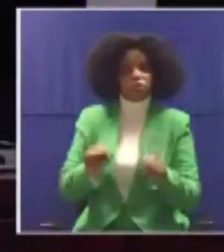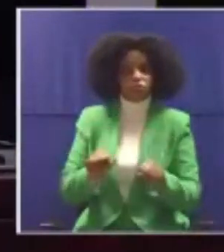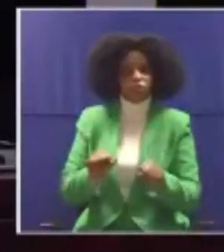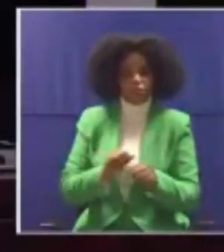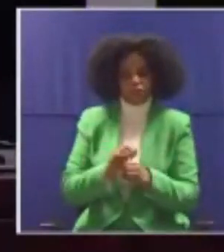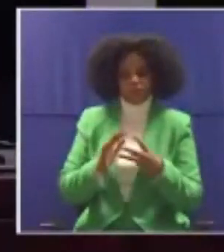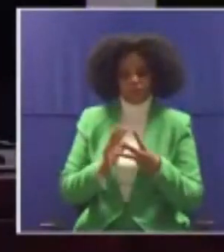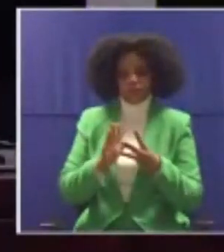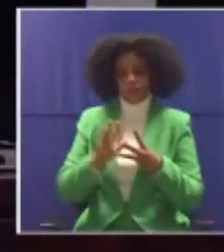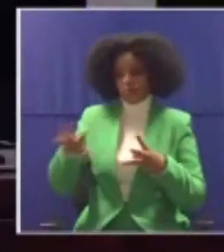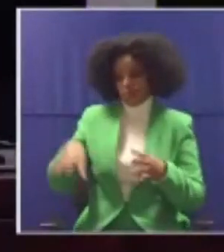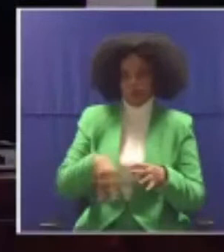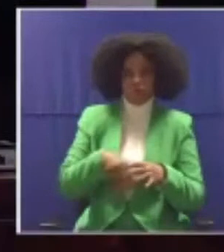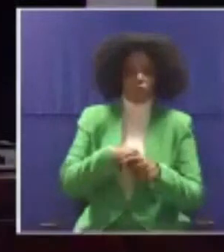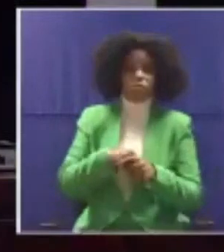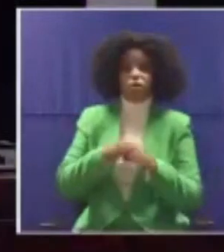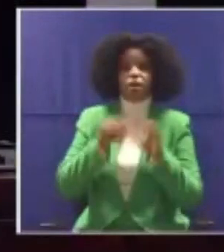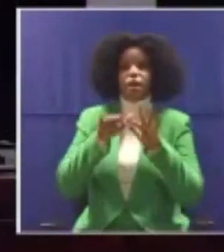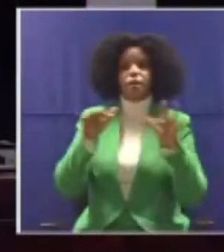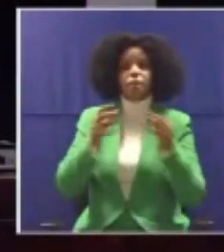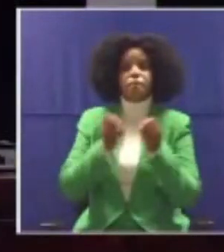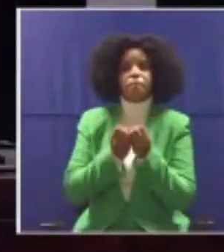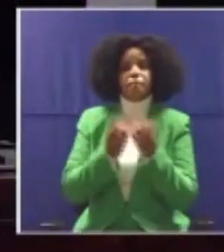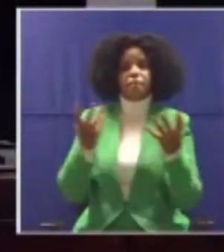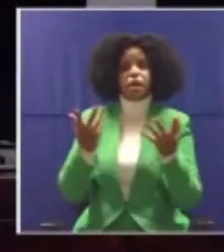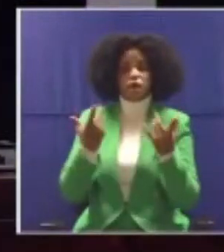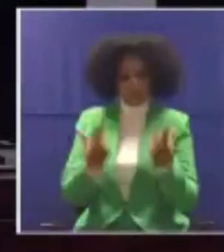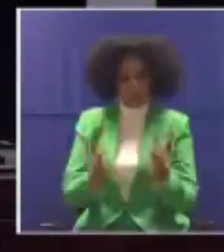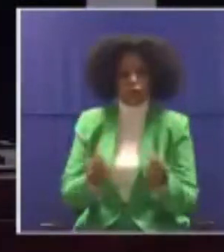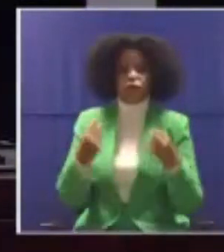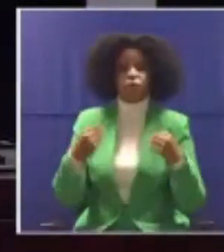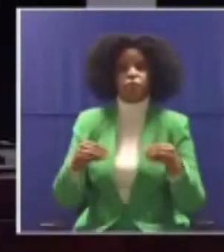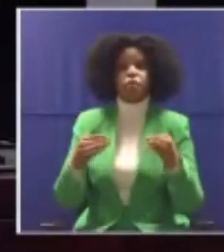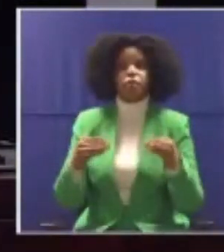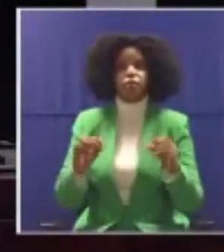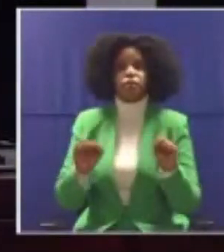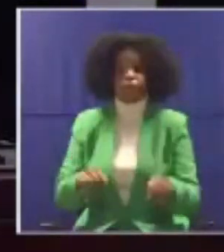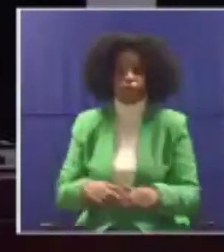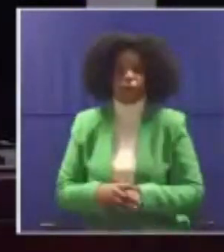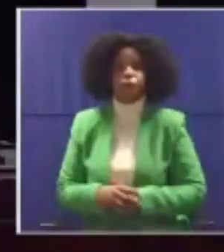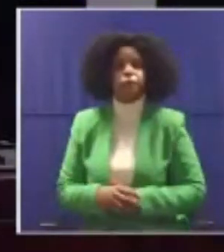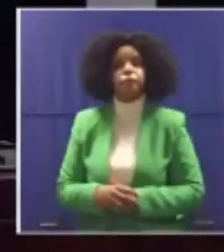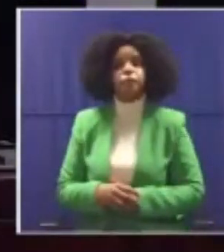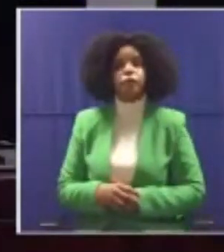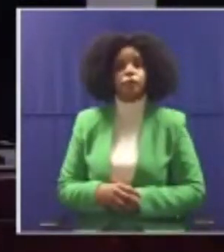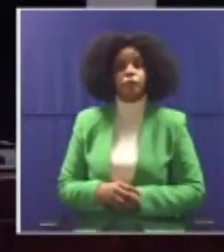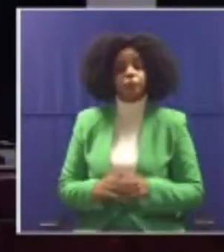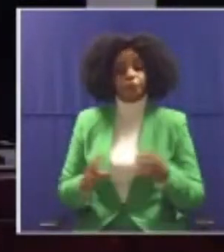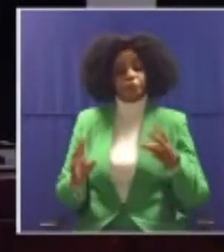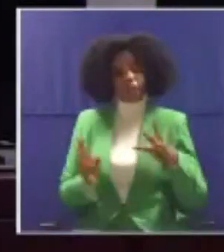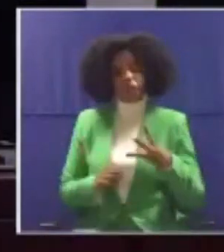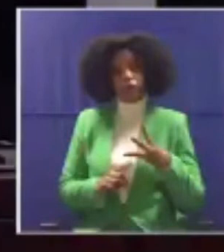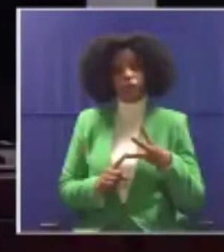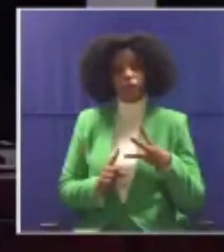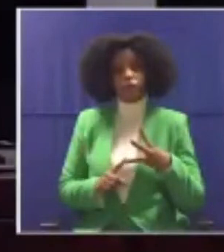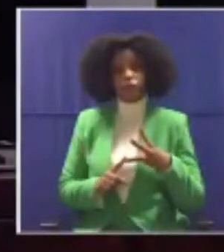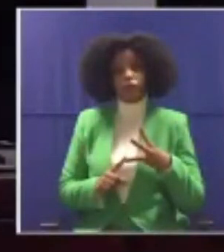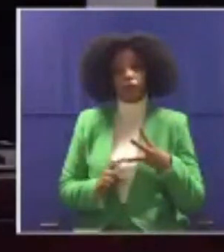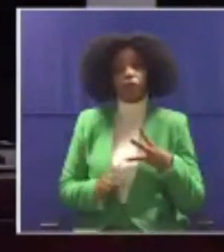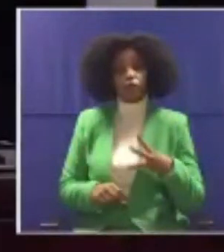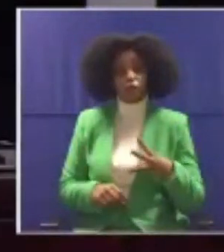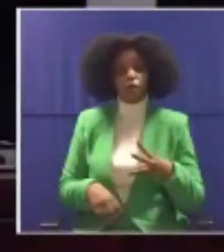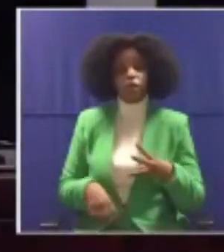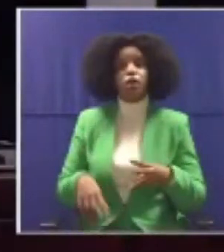economy. Third one, coalition governments must contribute towards building a